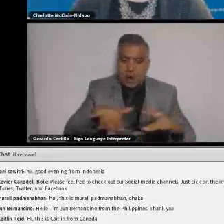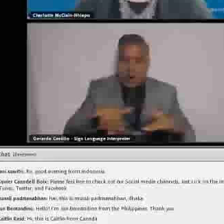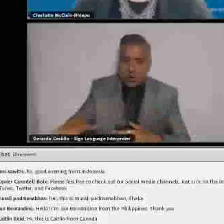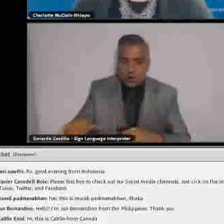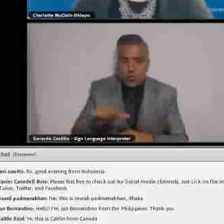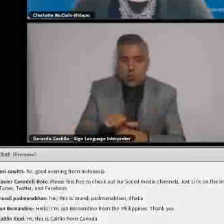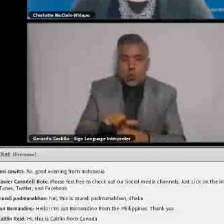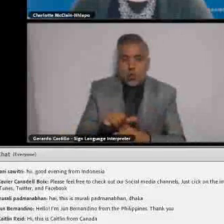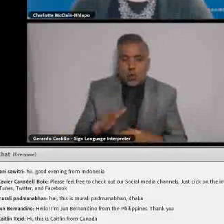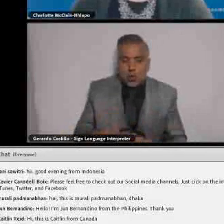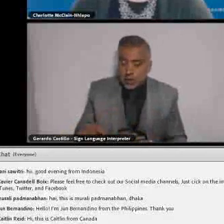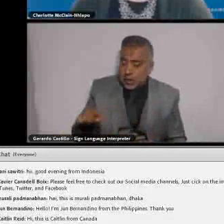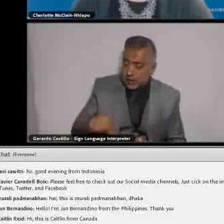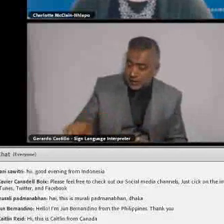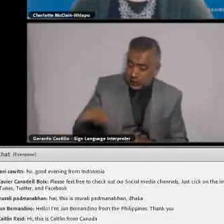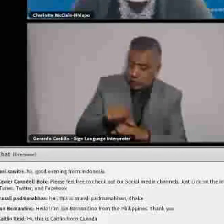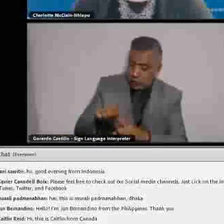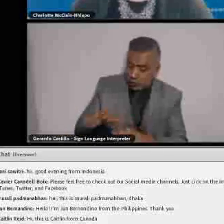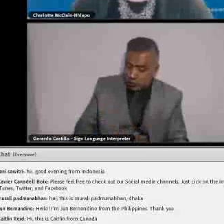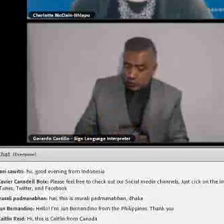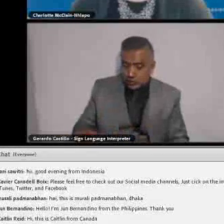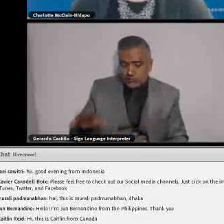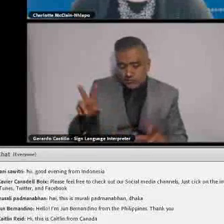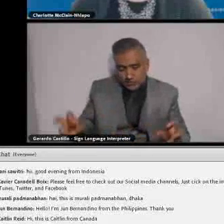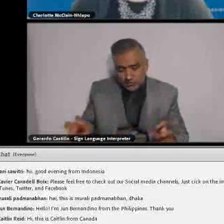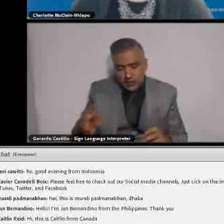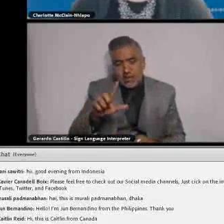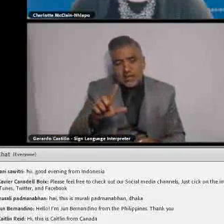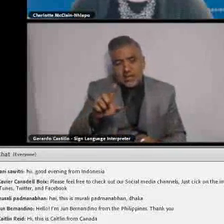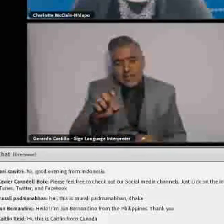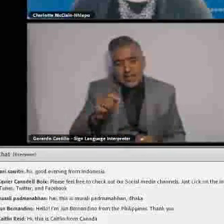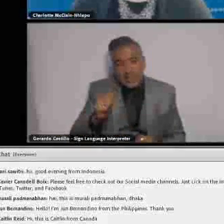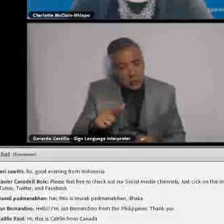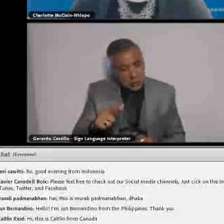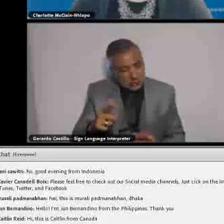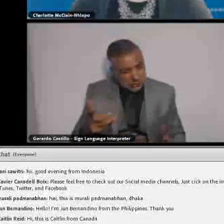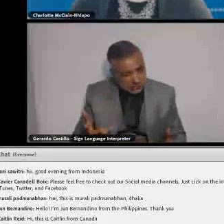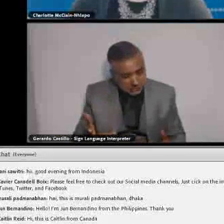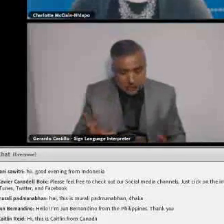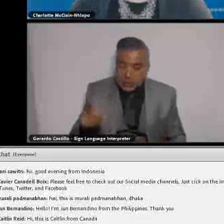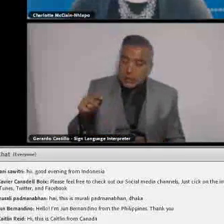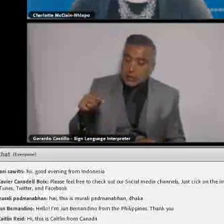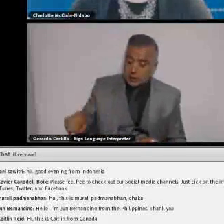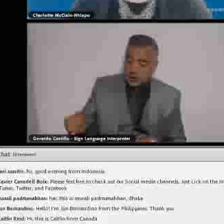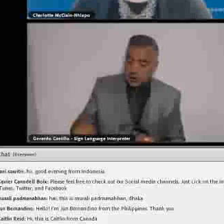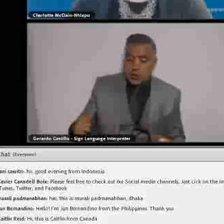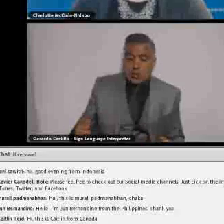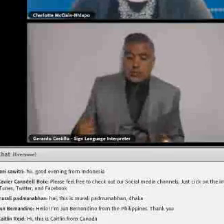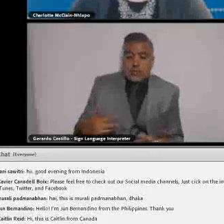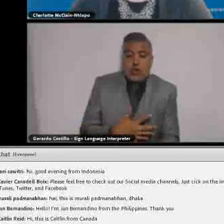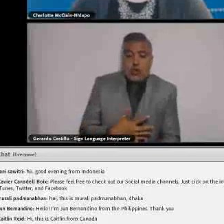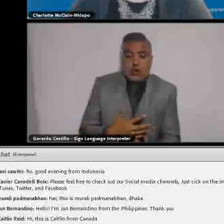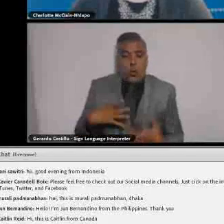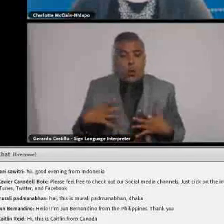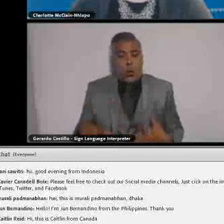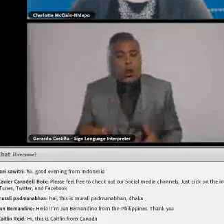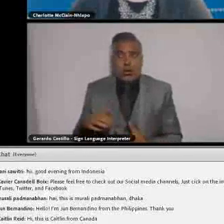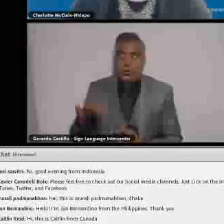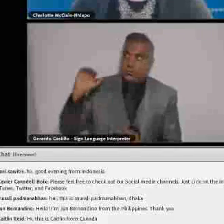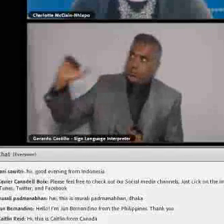don't have a very clear legal status. They may be very scared to try and get help after